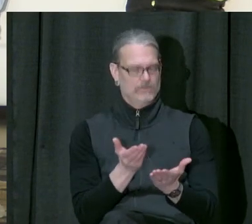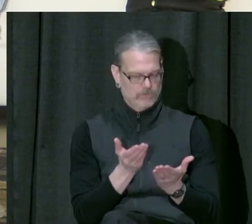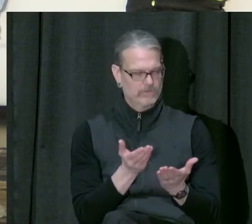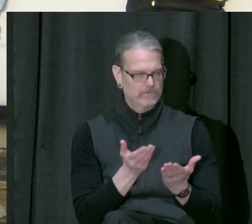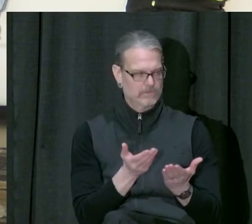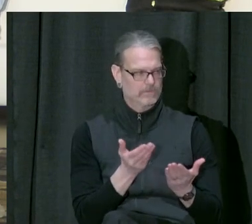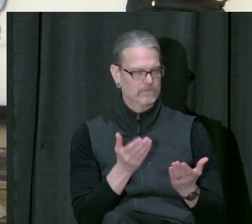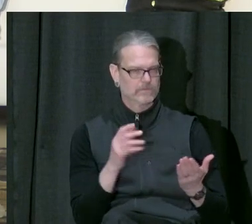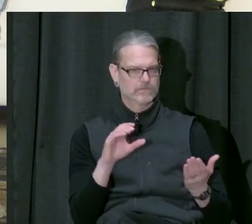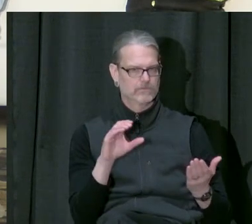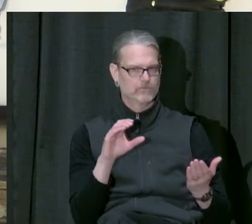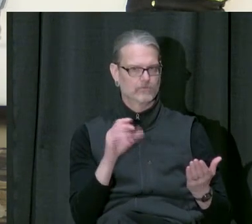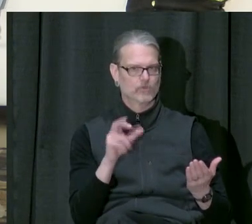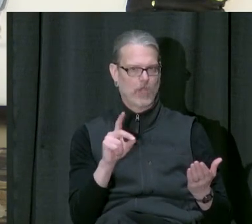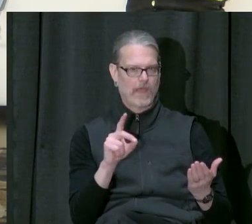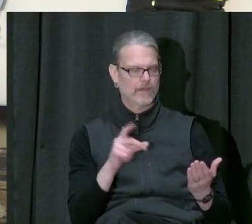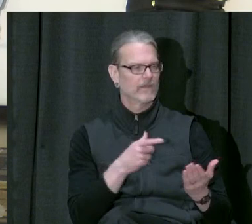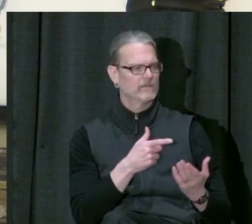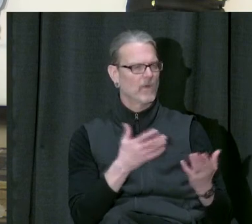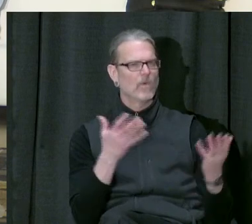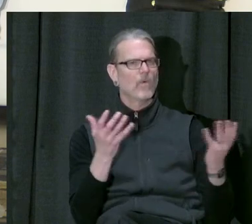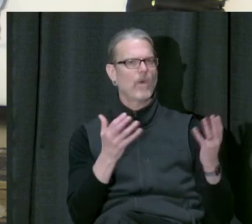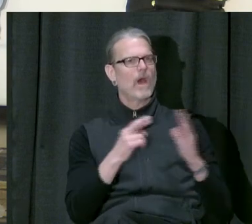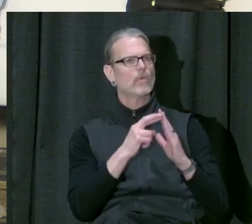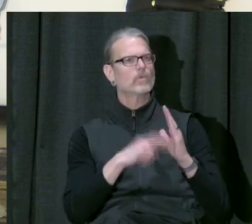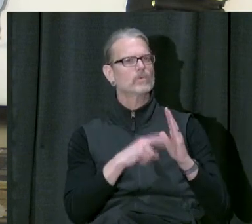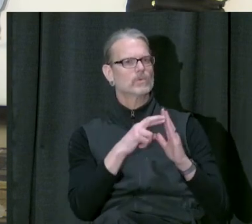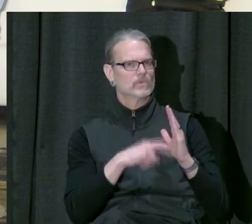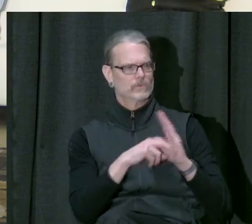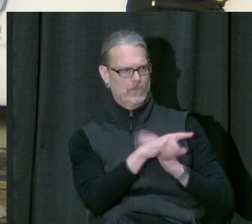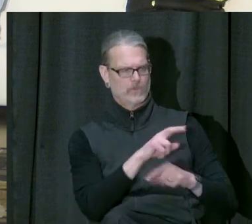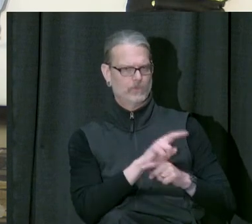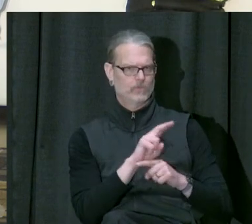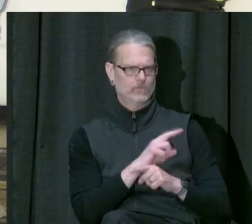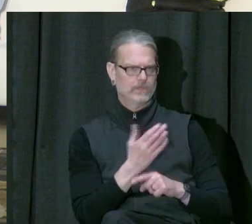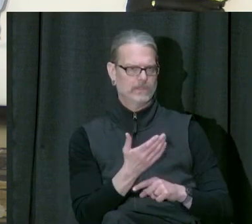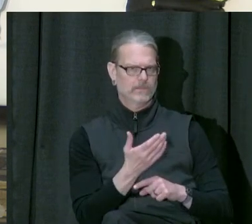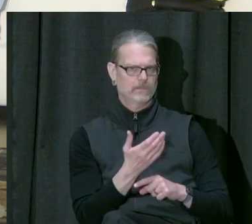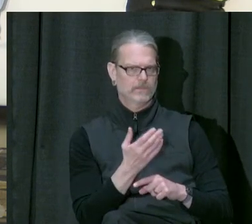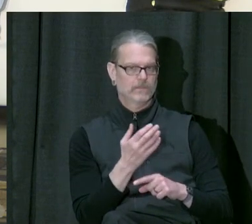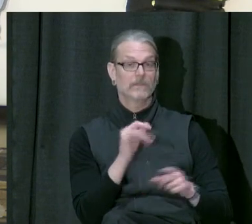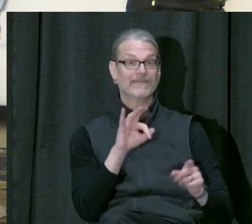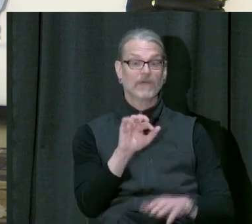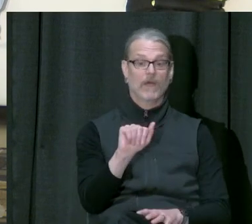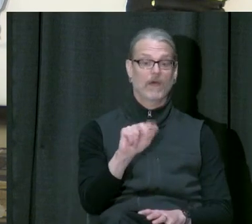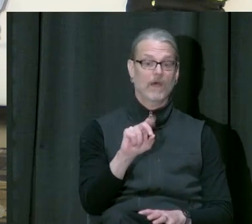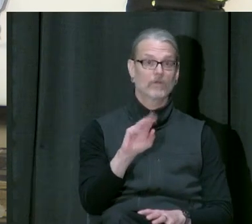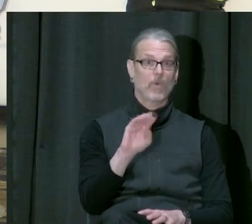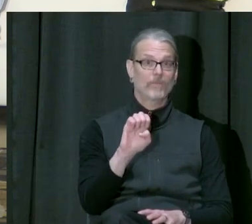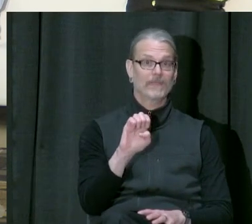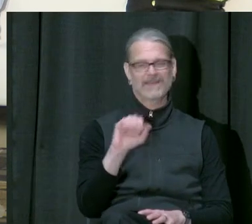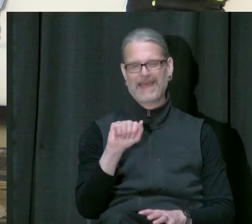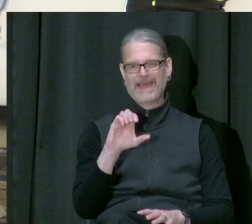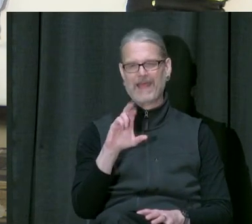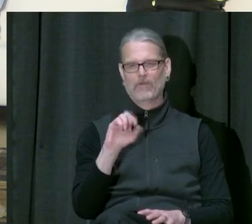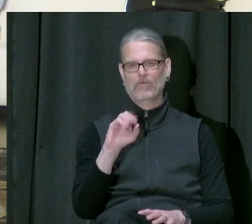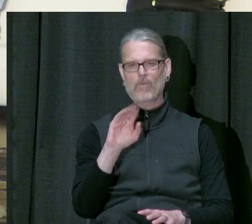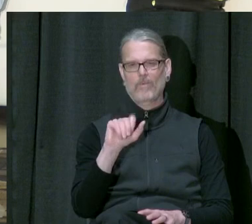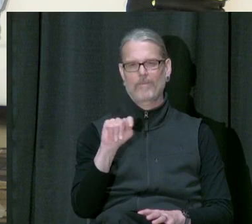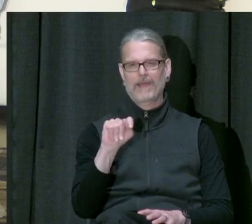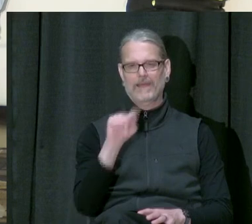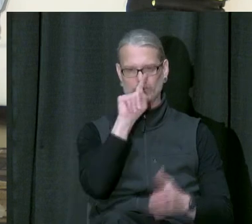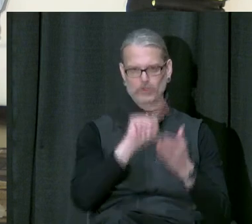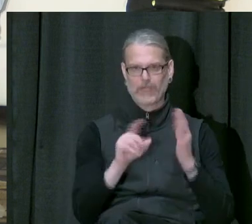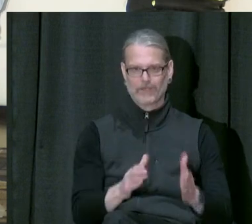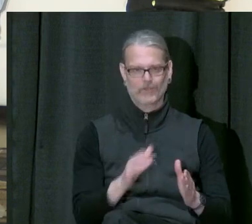So what tools are you guys using if Adobe Checker, if Acrobat Checker isn't good enough,